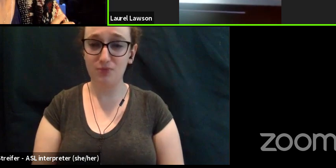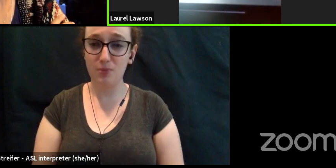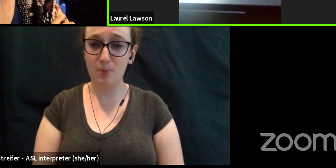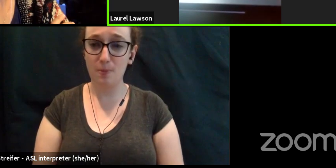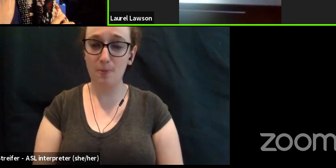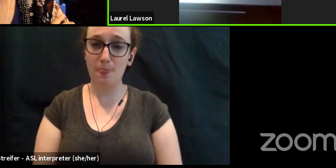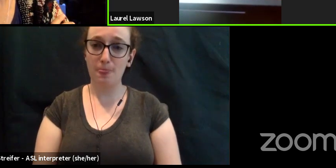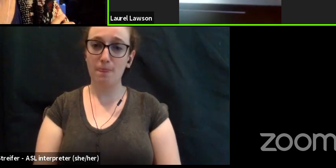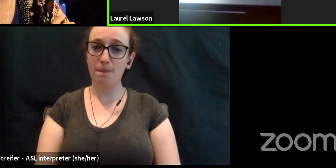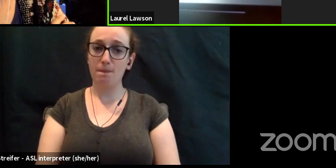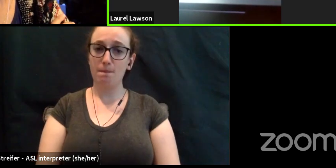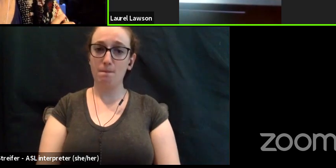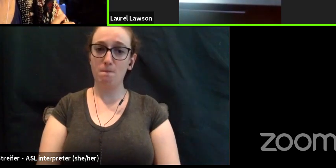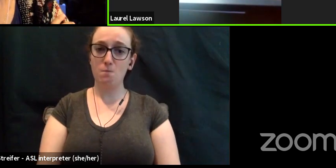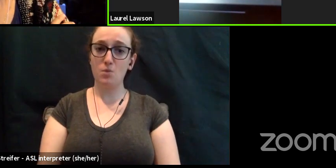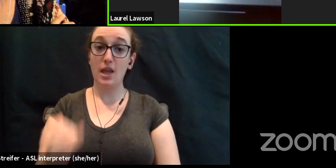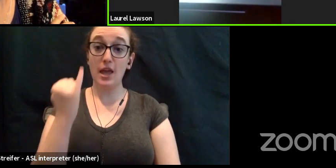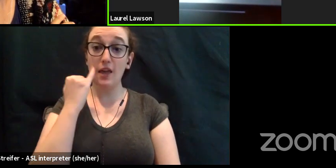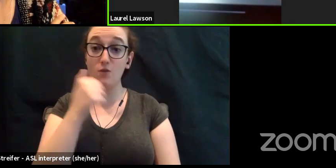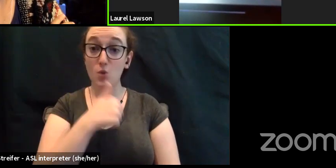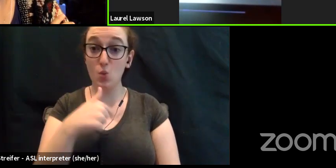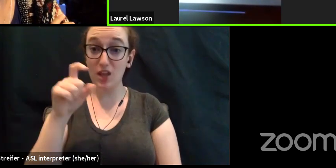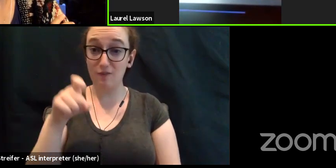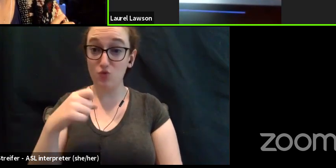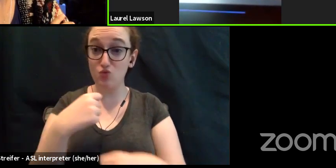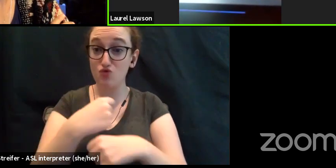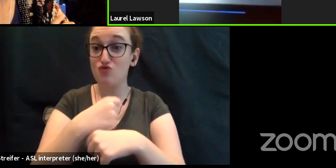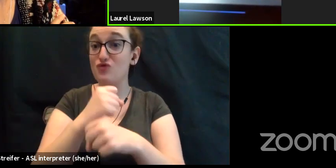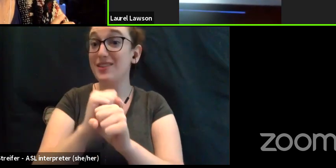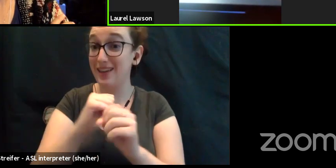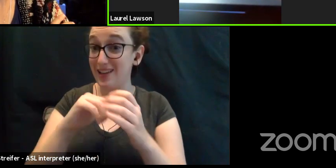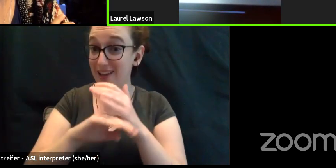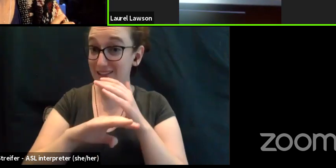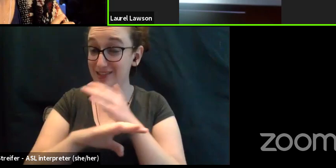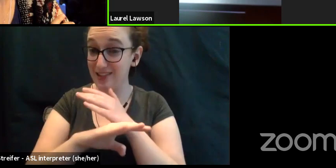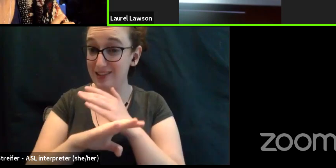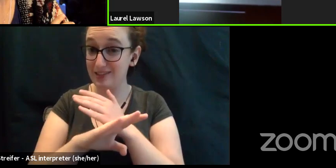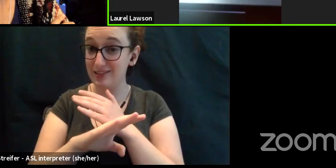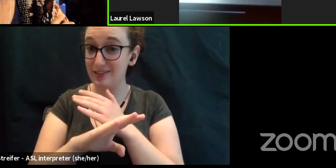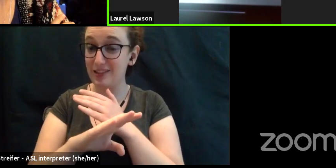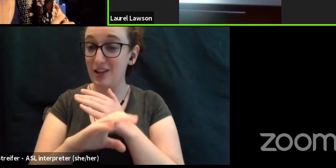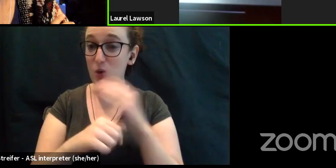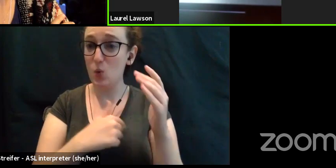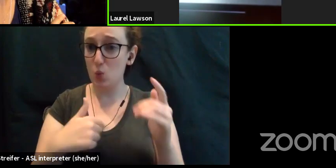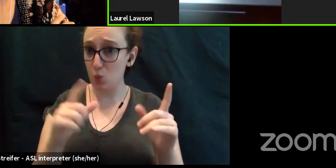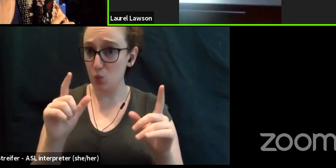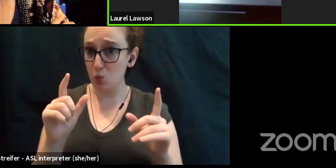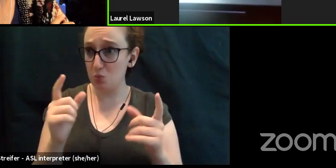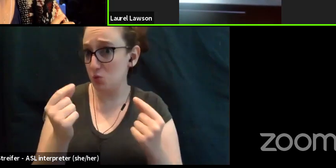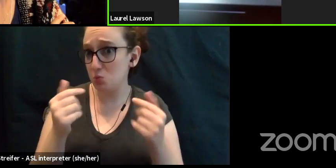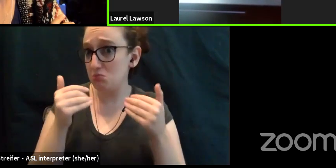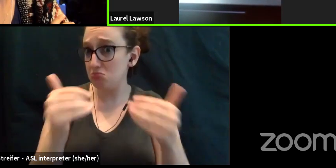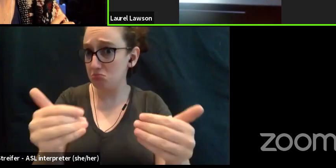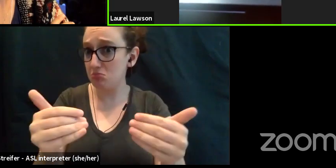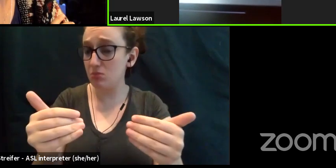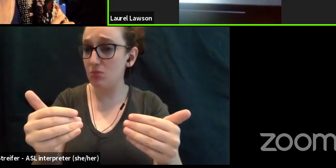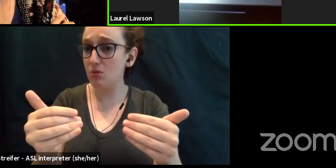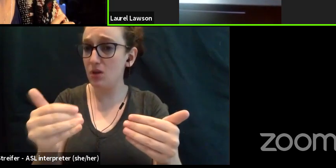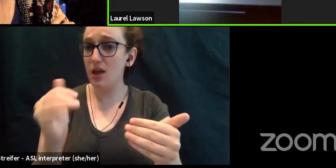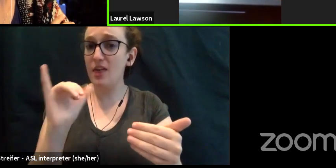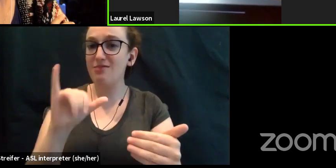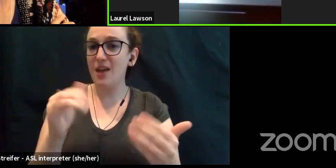if we need to create access, then we do so. And that may